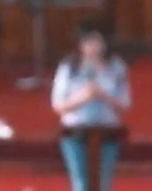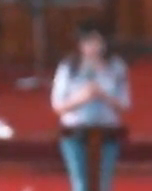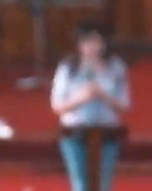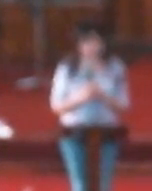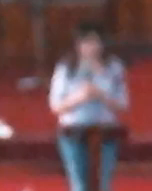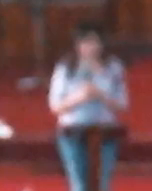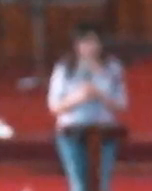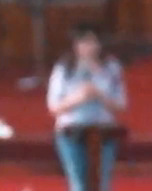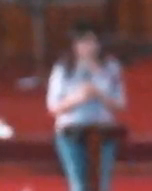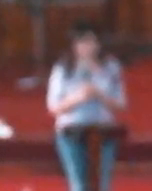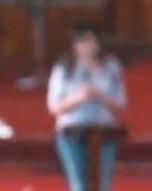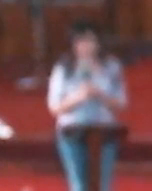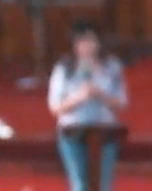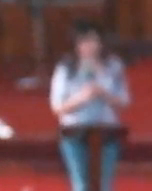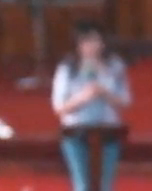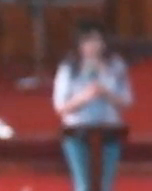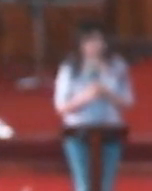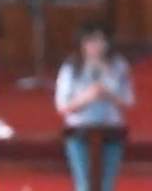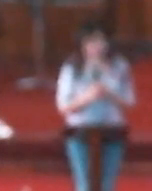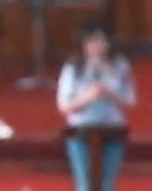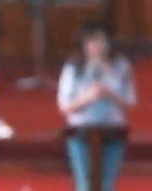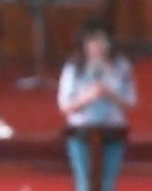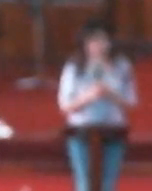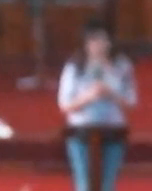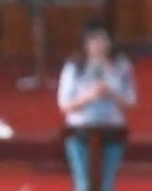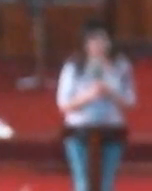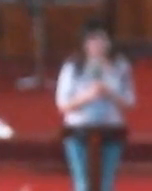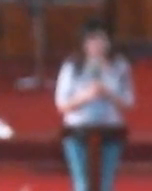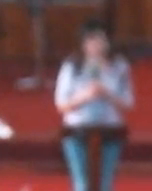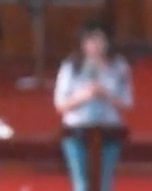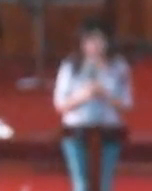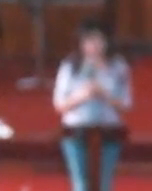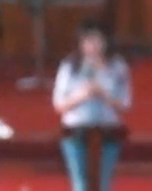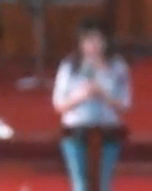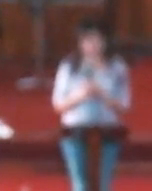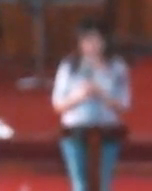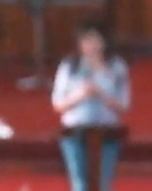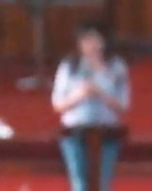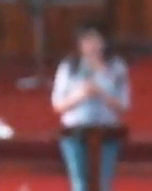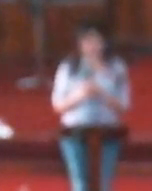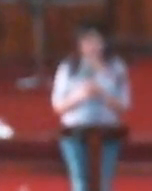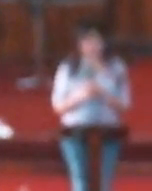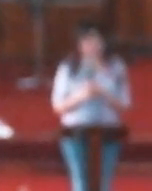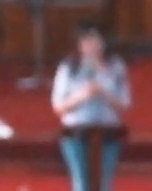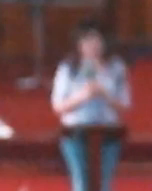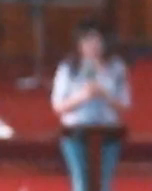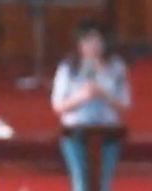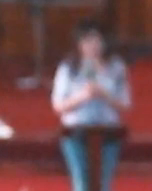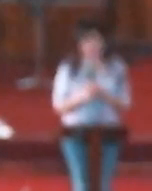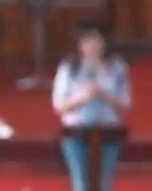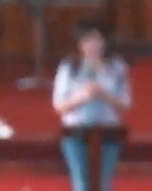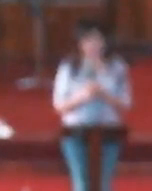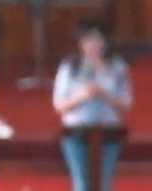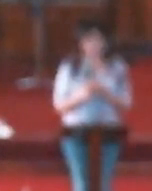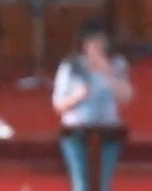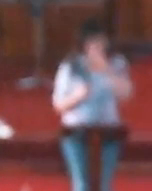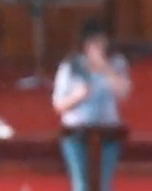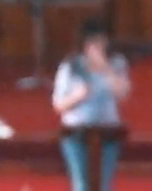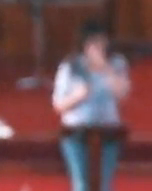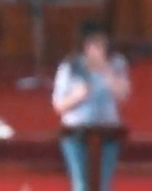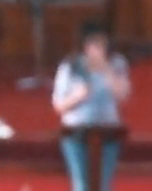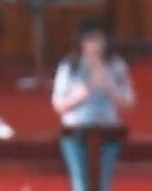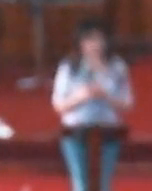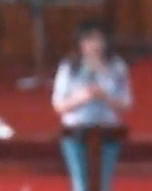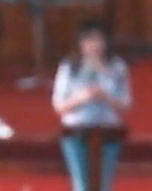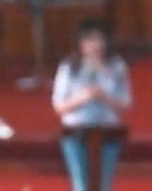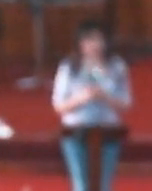my tongue. Y Señor, derribamos una vez más esos argumentos y esas enseñanzas que hemos